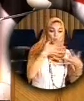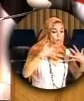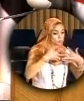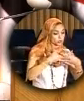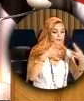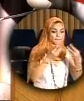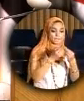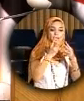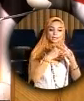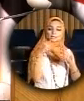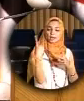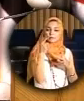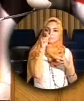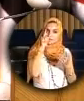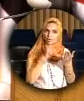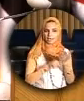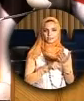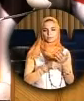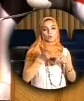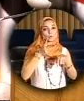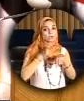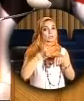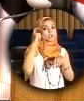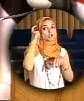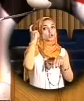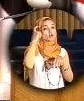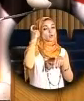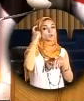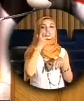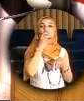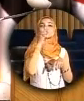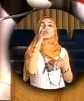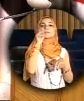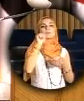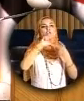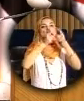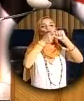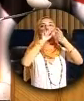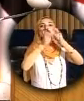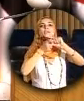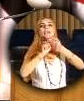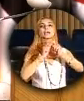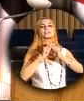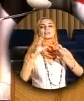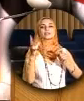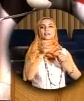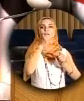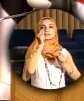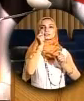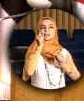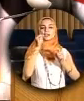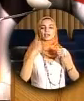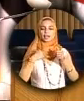with, for example, in our Special Olympics programs, empowerment signifies getting the opportunity to engage